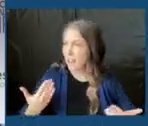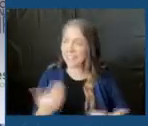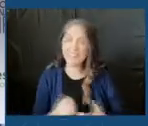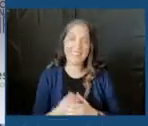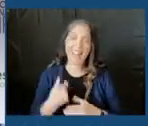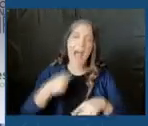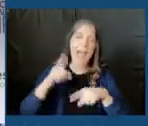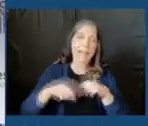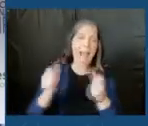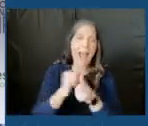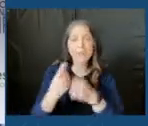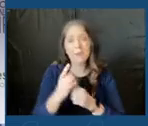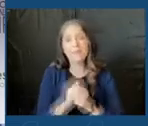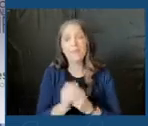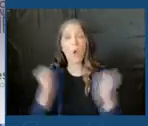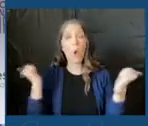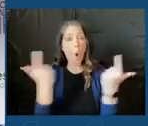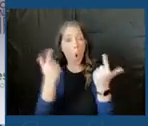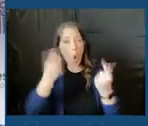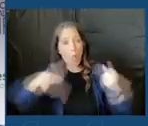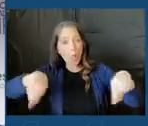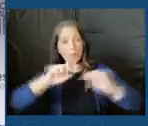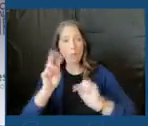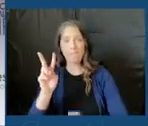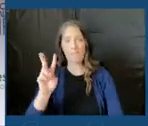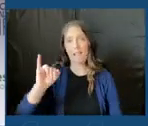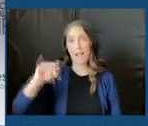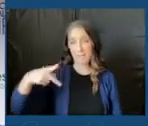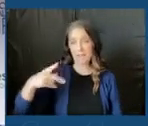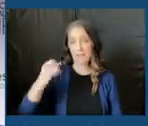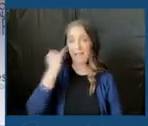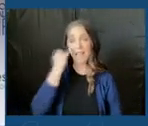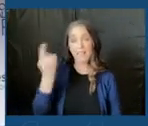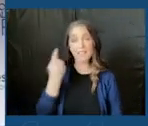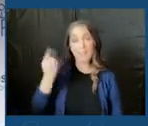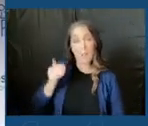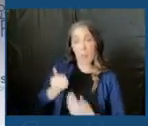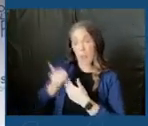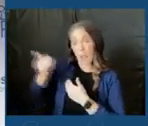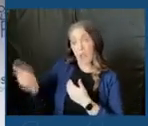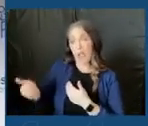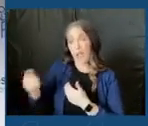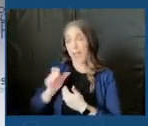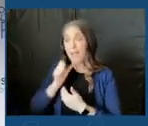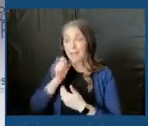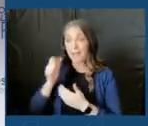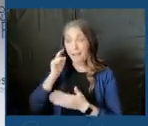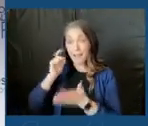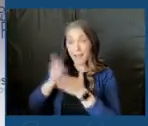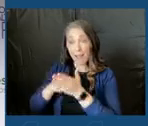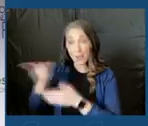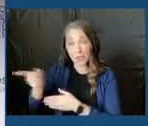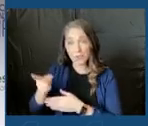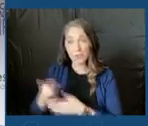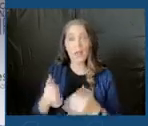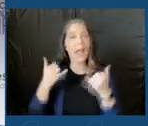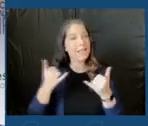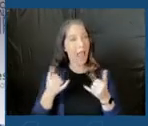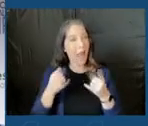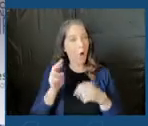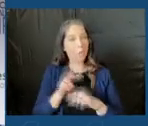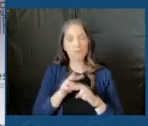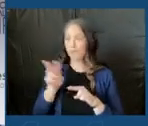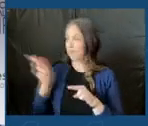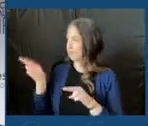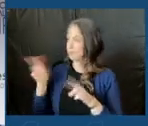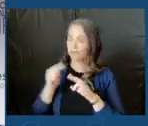of you are VIPs, and if the person next to you has not acknowledged that, they've now deputized to turn to the person next to you, Mr.